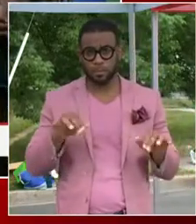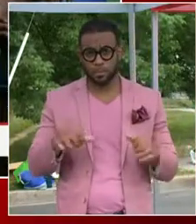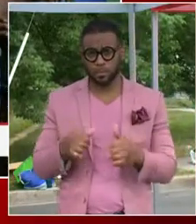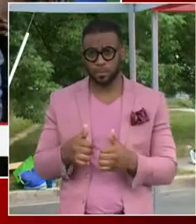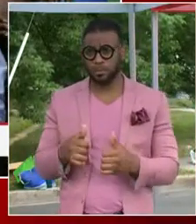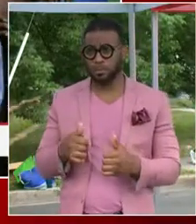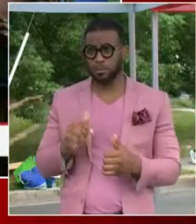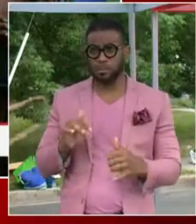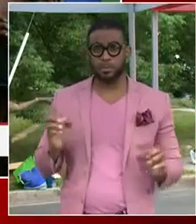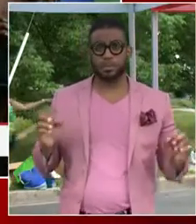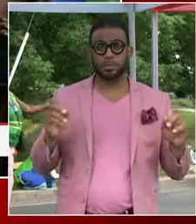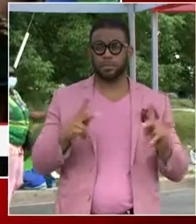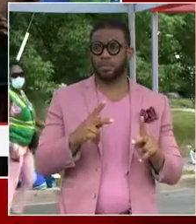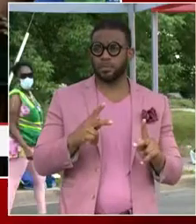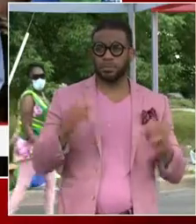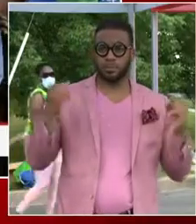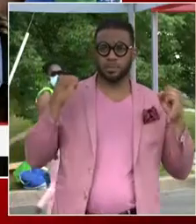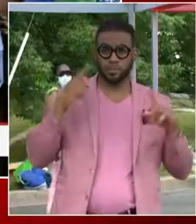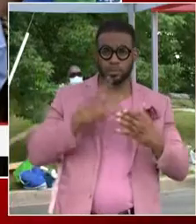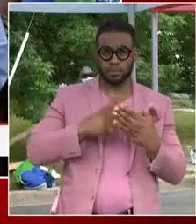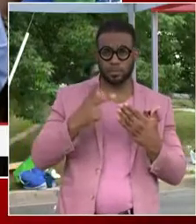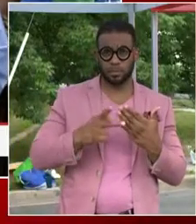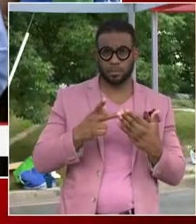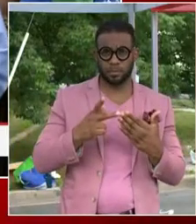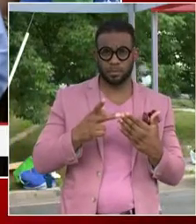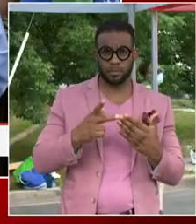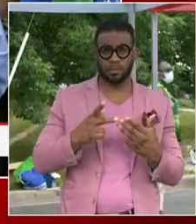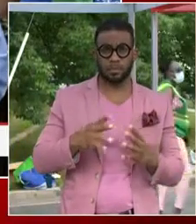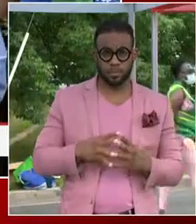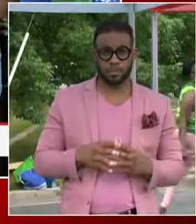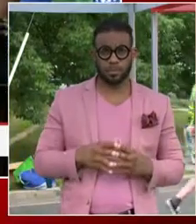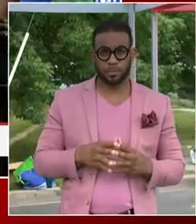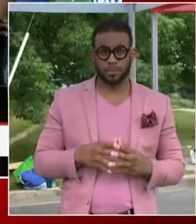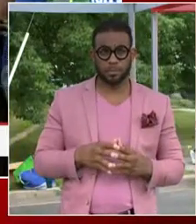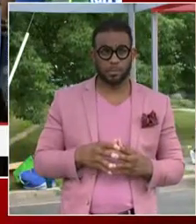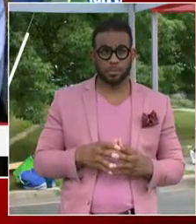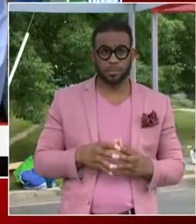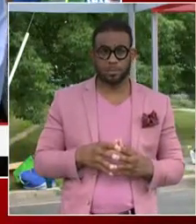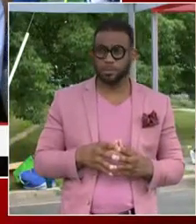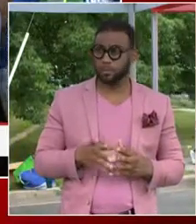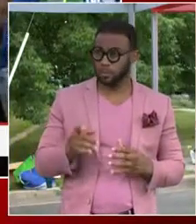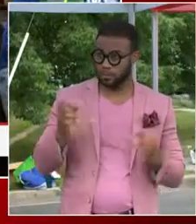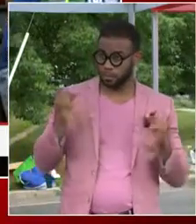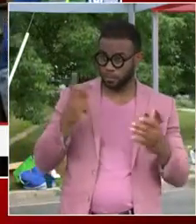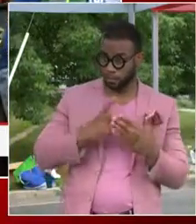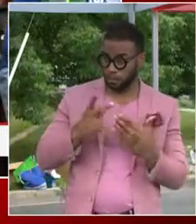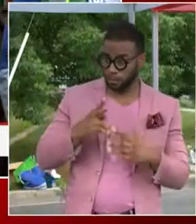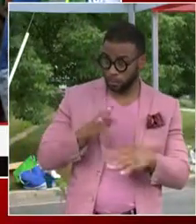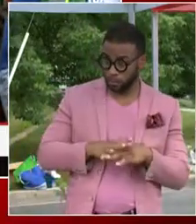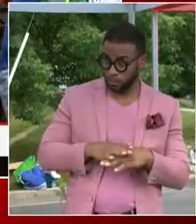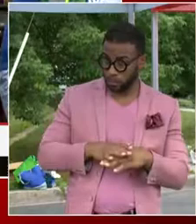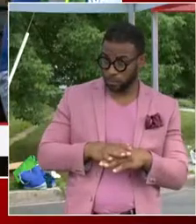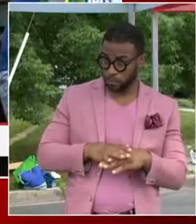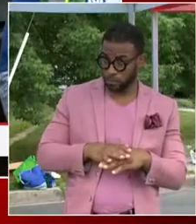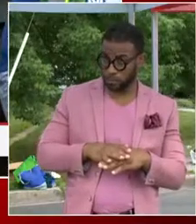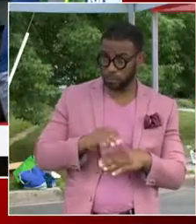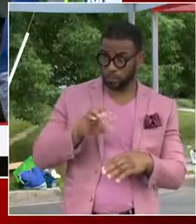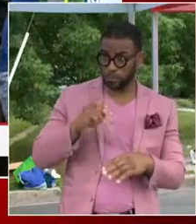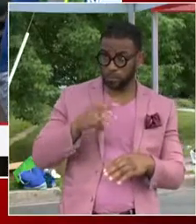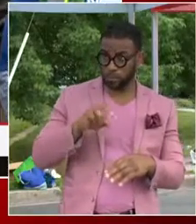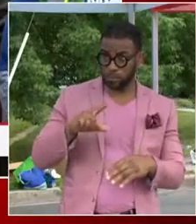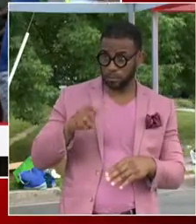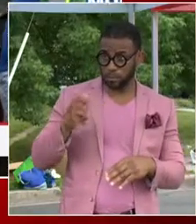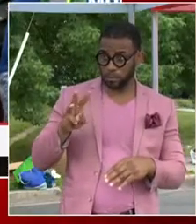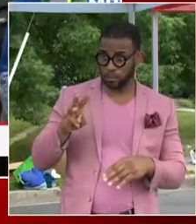needs to put back the exercise program that we've been part of over 25 years. Exercise program on Channel 16?